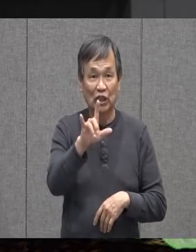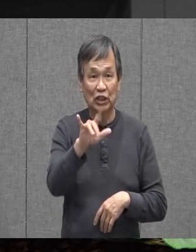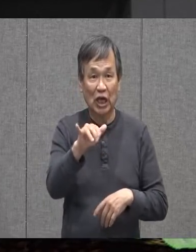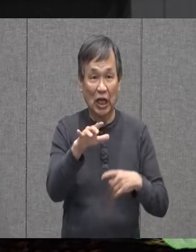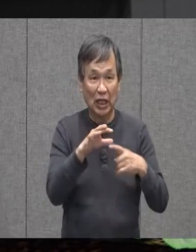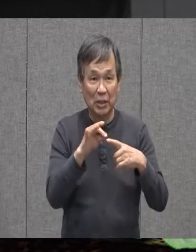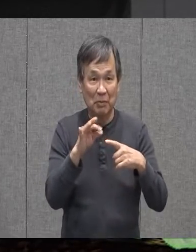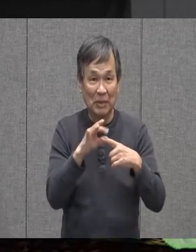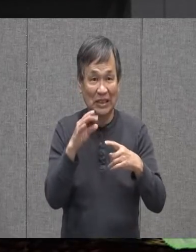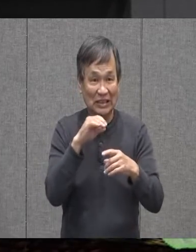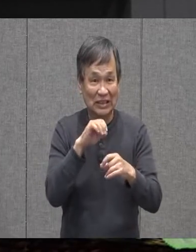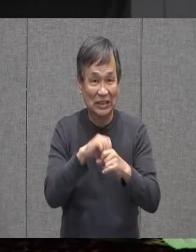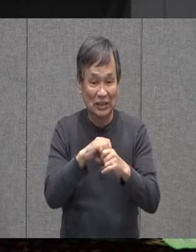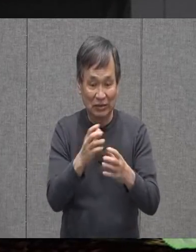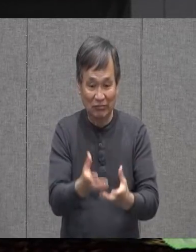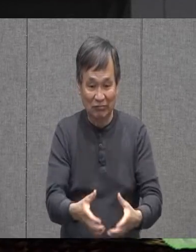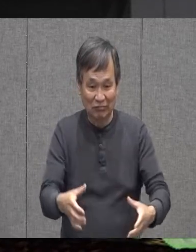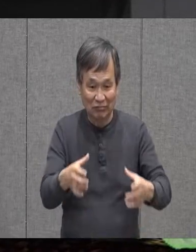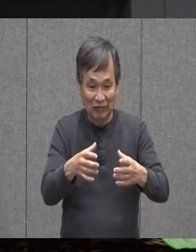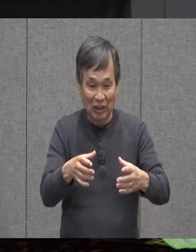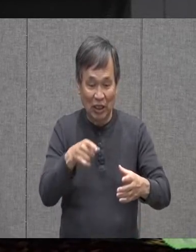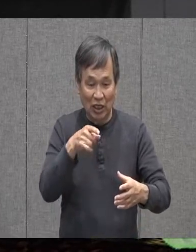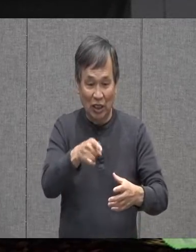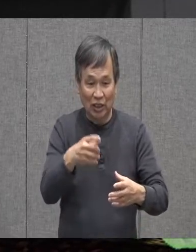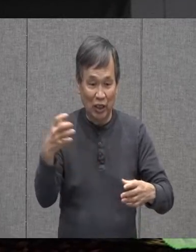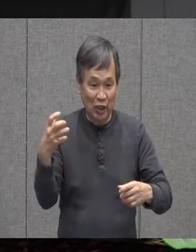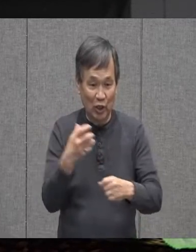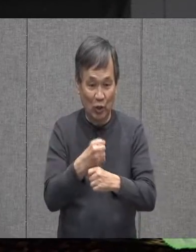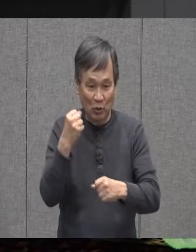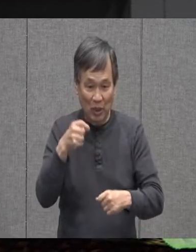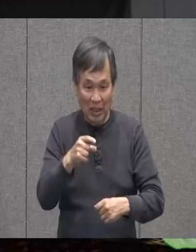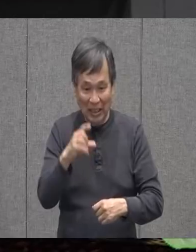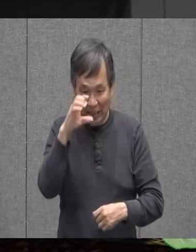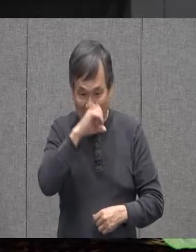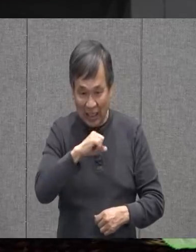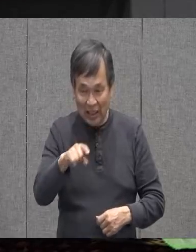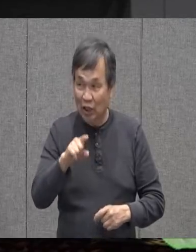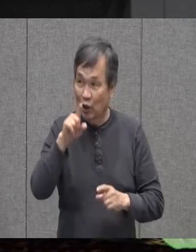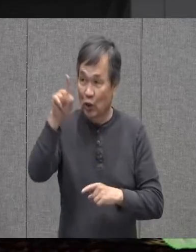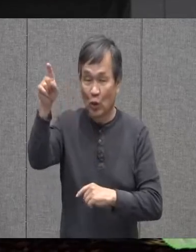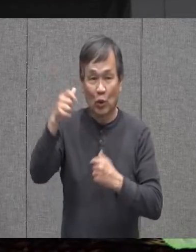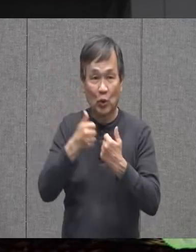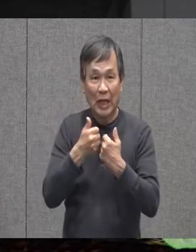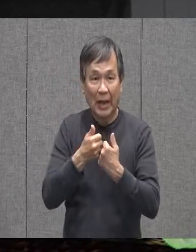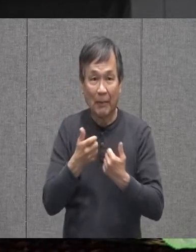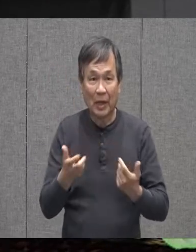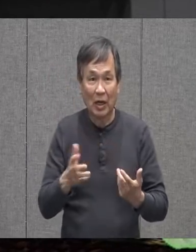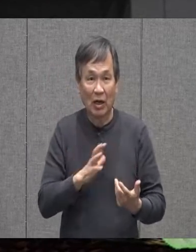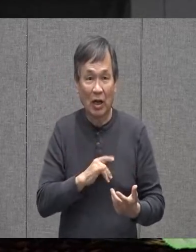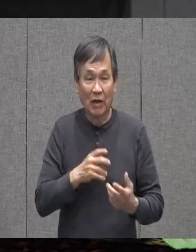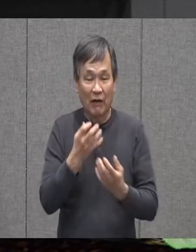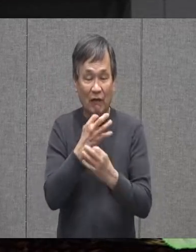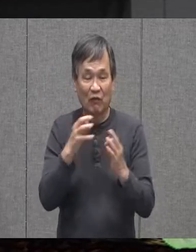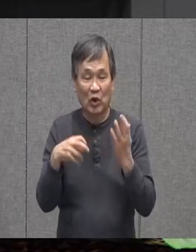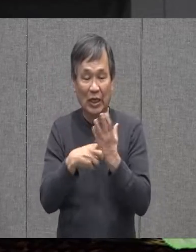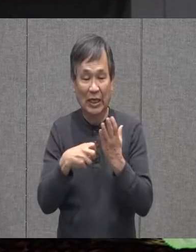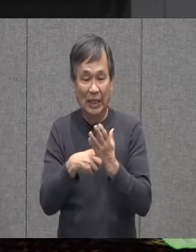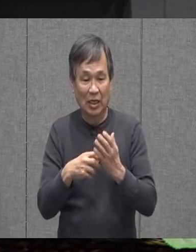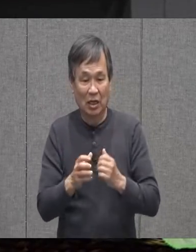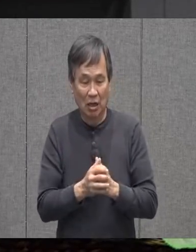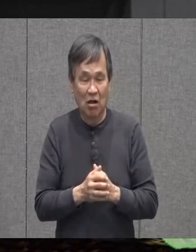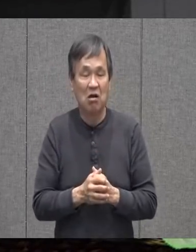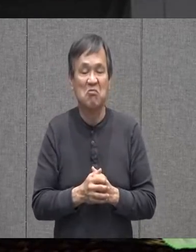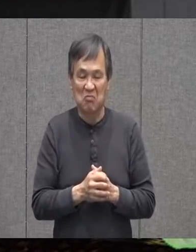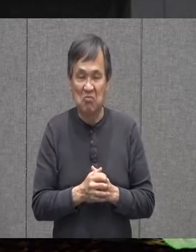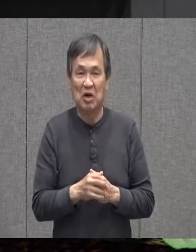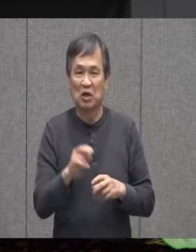in their window wins 2 free tickets to the All-Star game. Oh yeah? Well, let's go down and